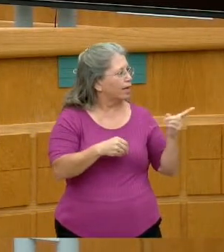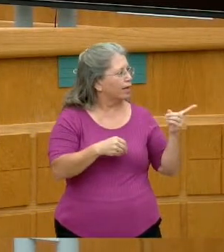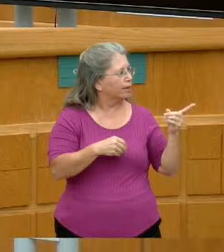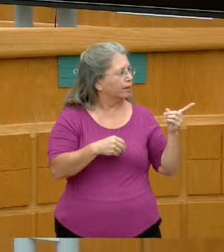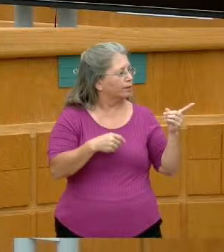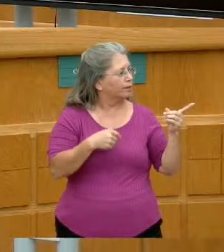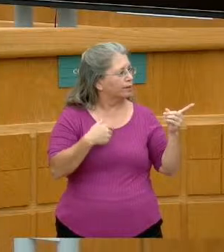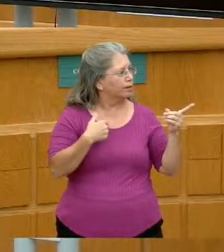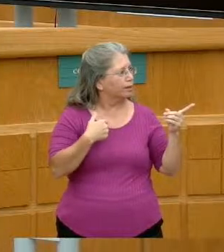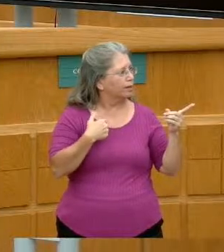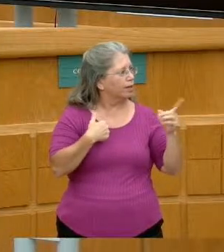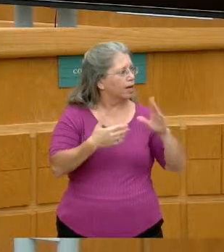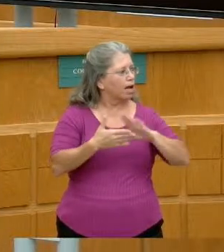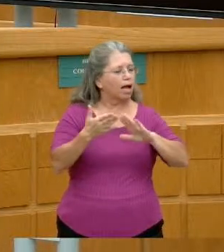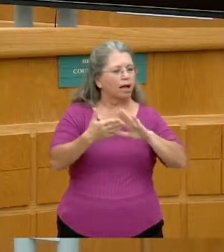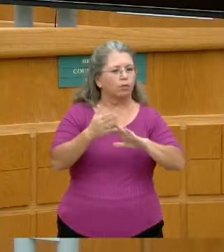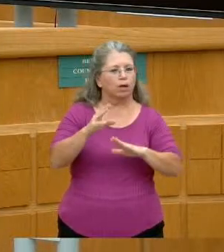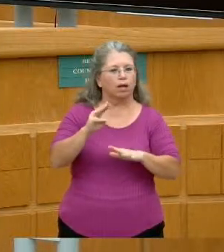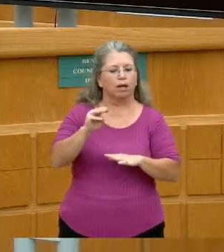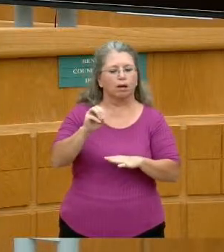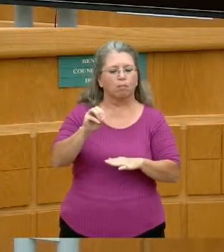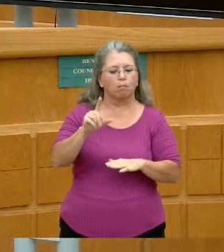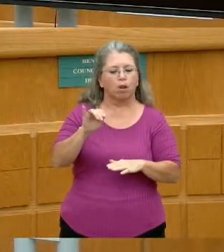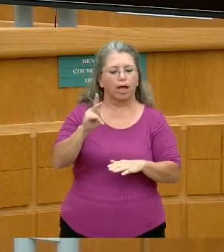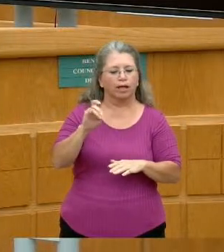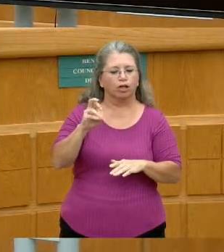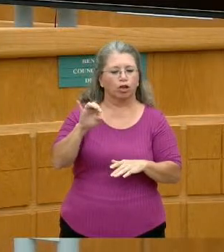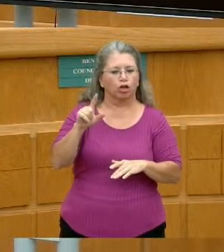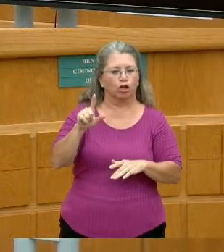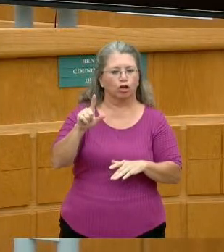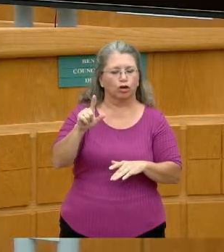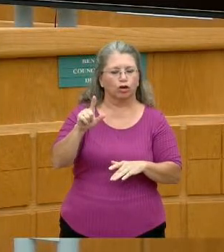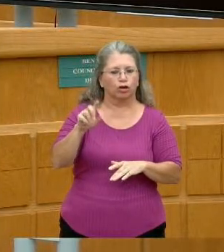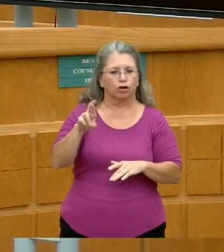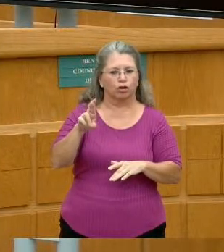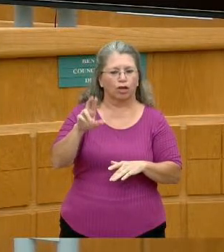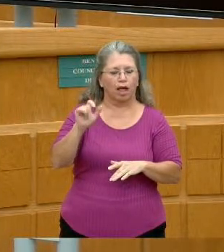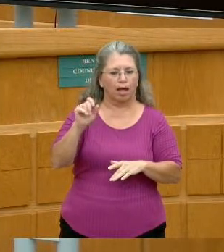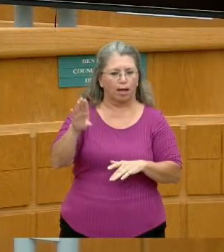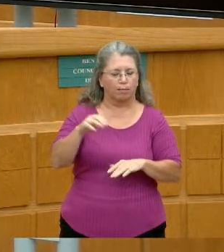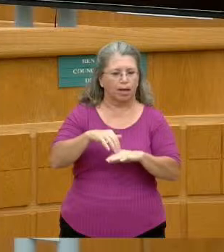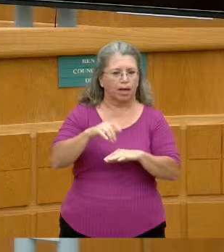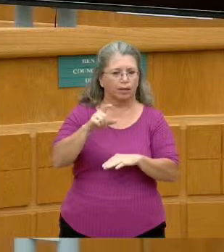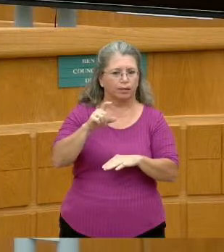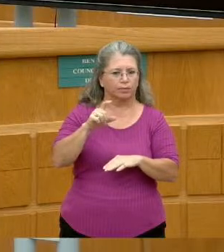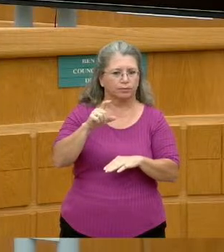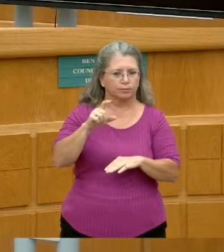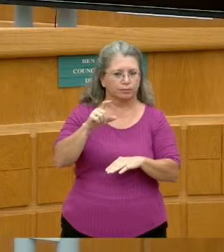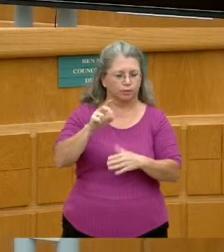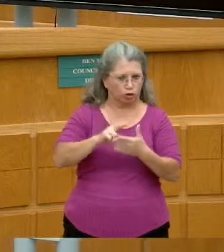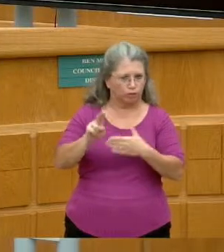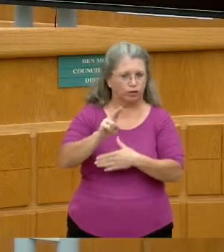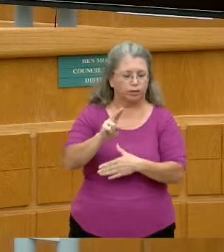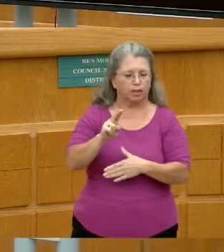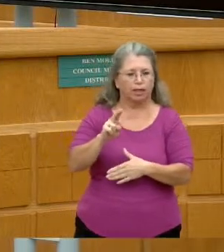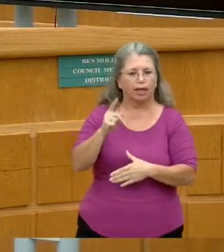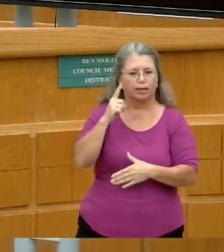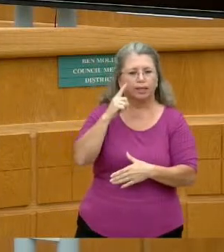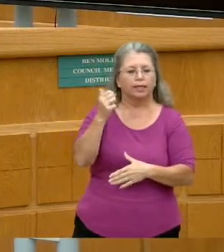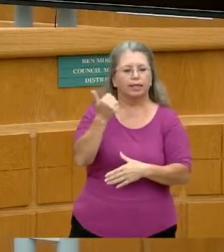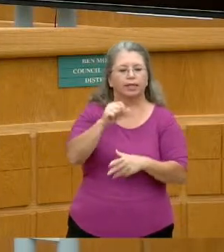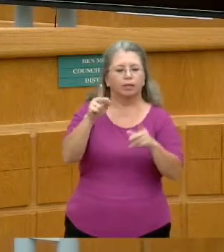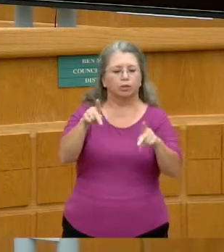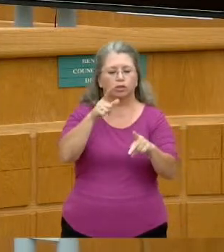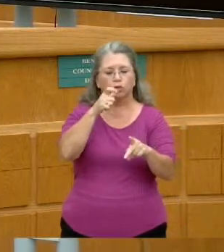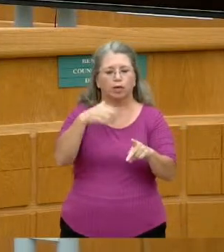a molecular lab at Texas A&M Corpus Christi, and I think anybody that has a supply chain would admit that